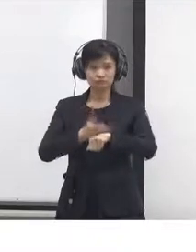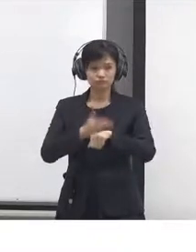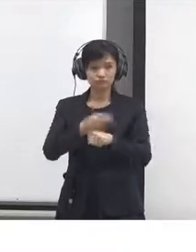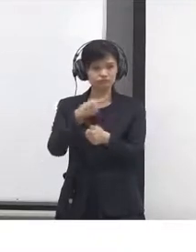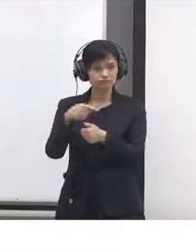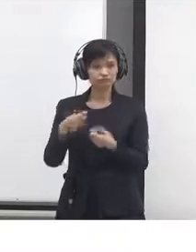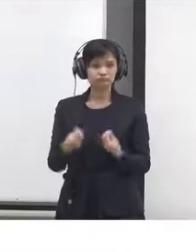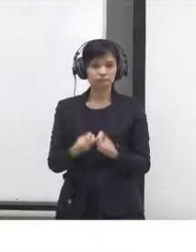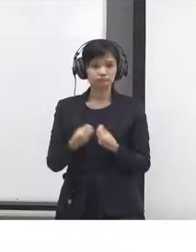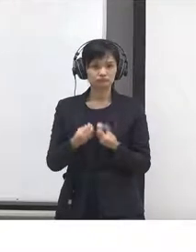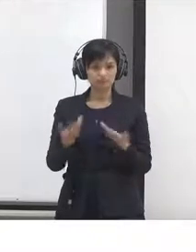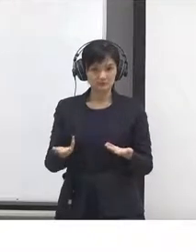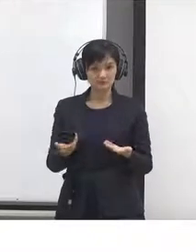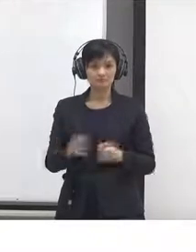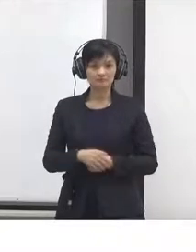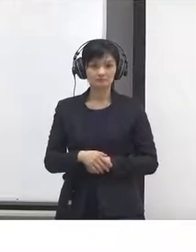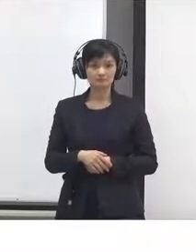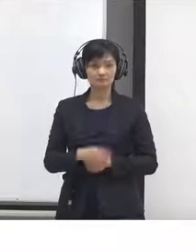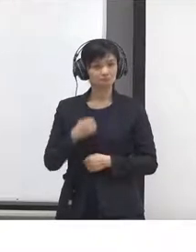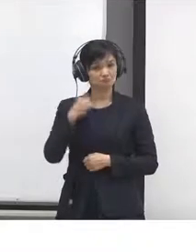story.